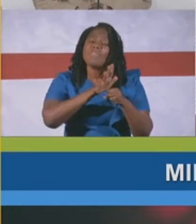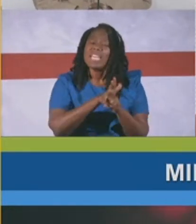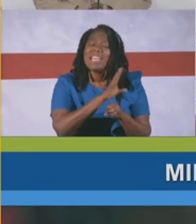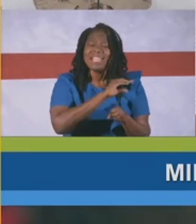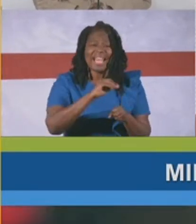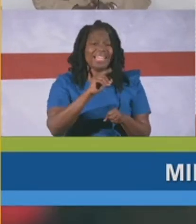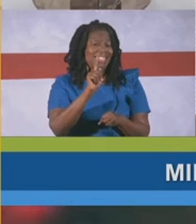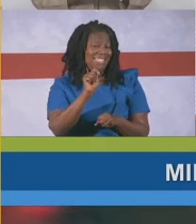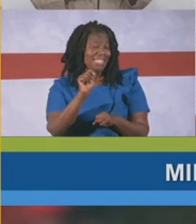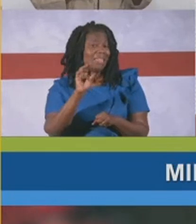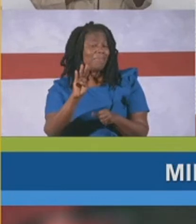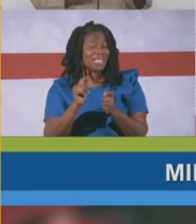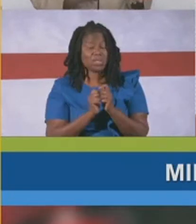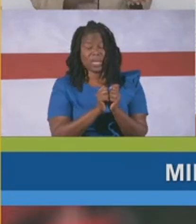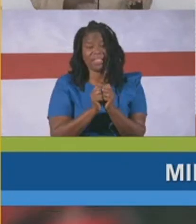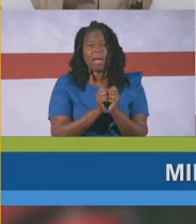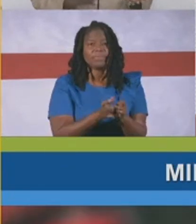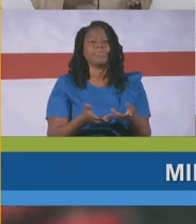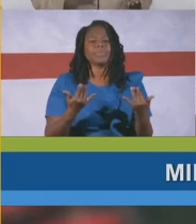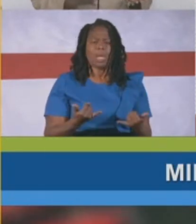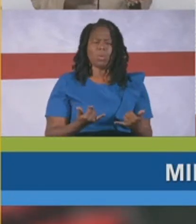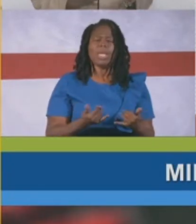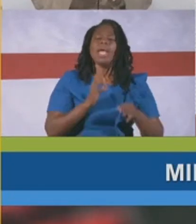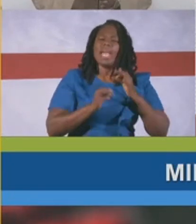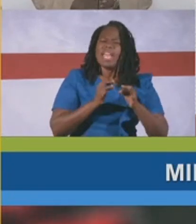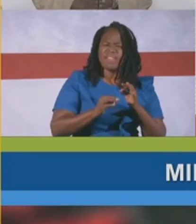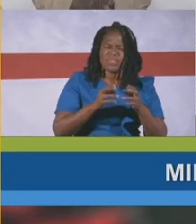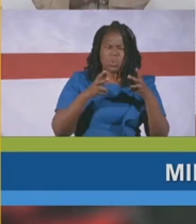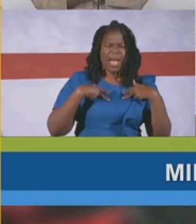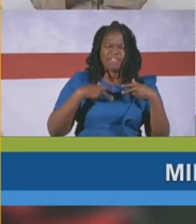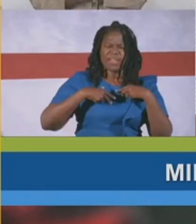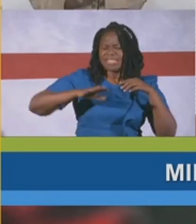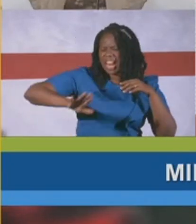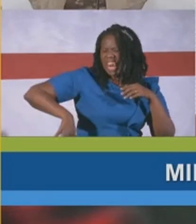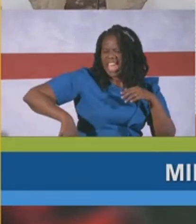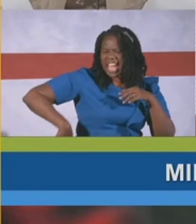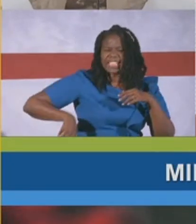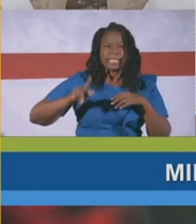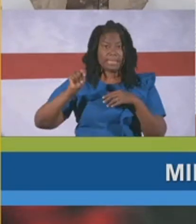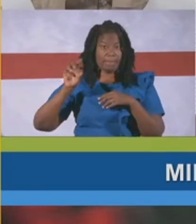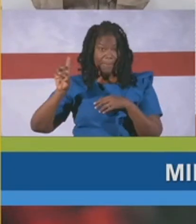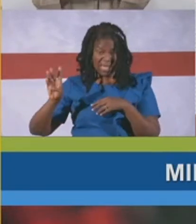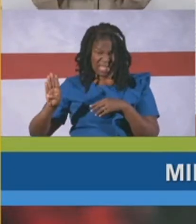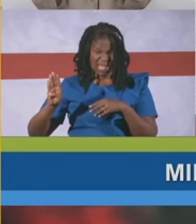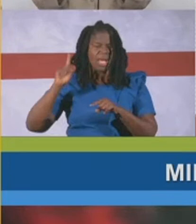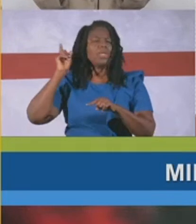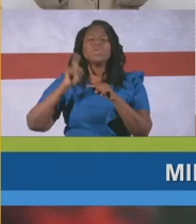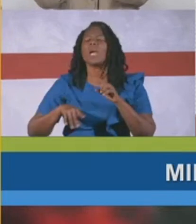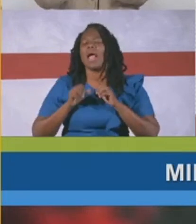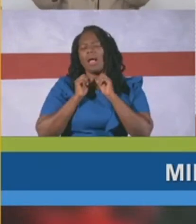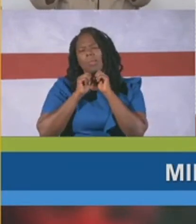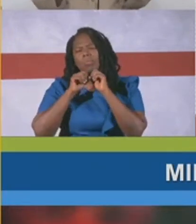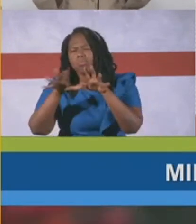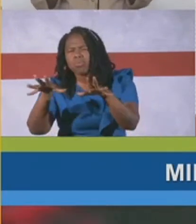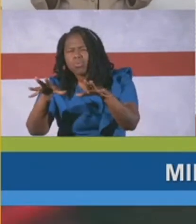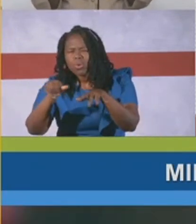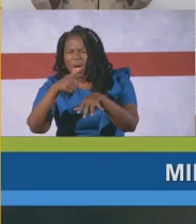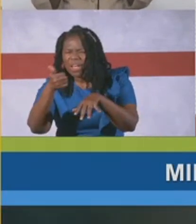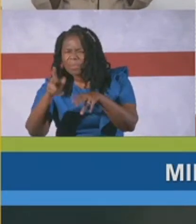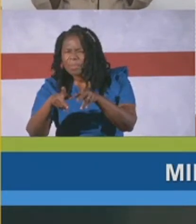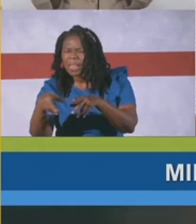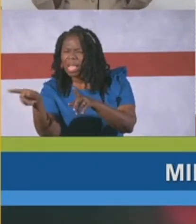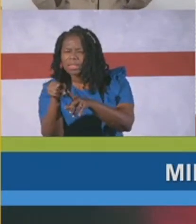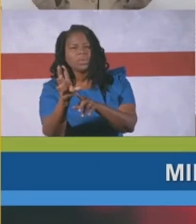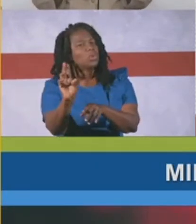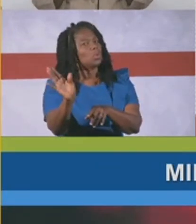TB usually cannot spread it to other people. Those who have active TB, if they have TB in their